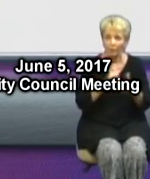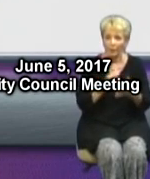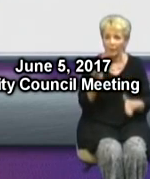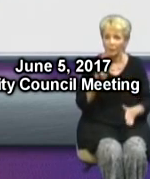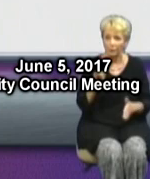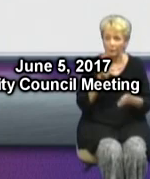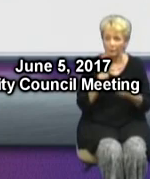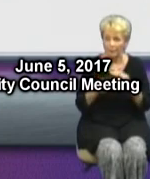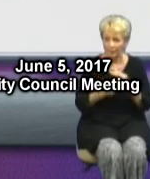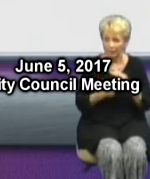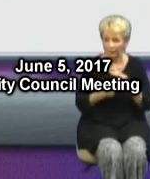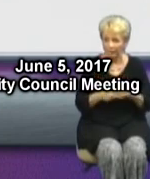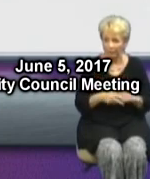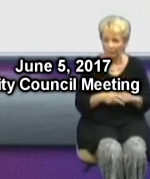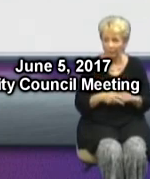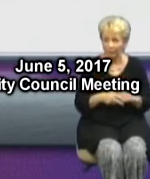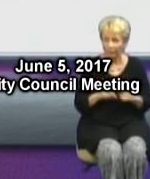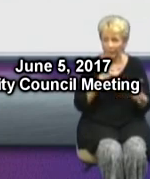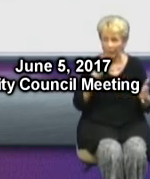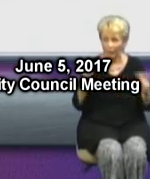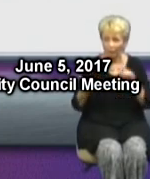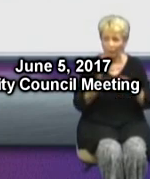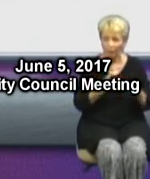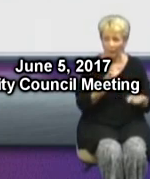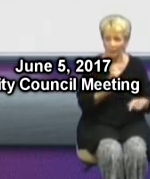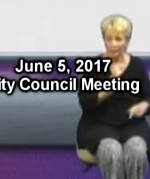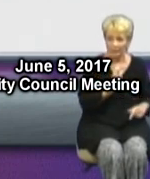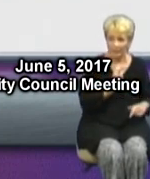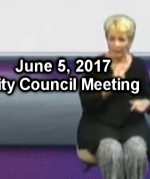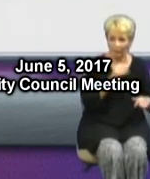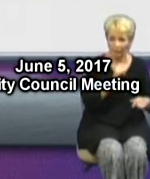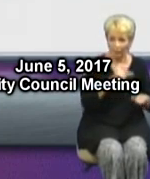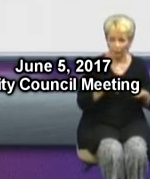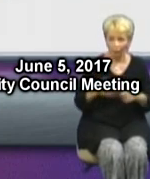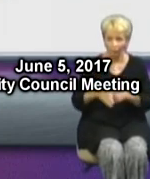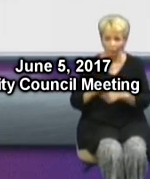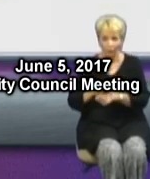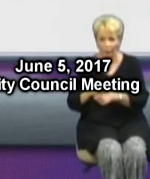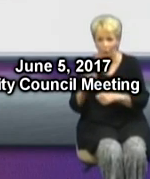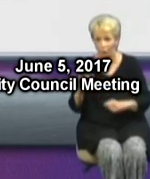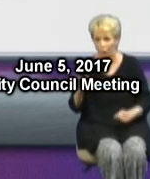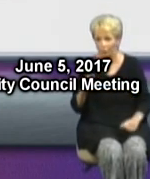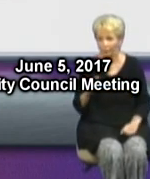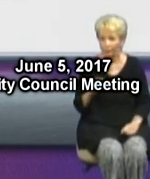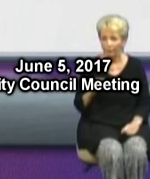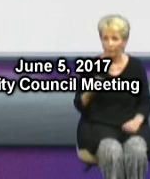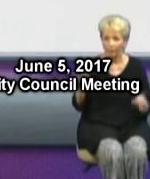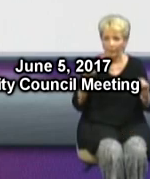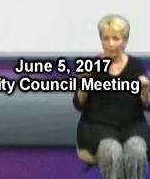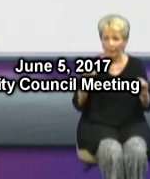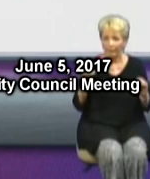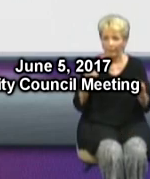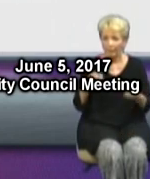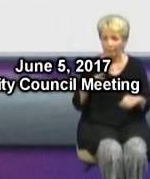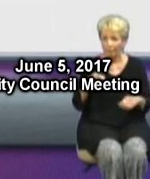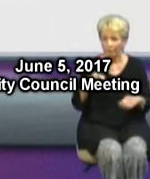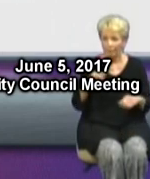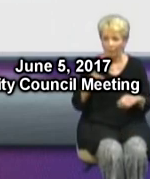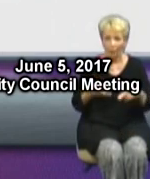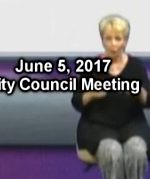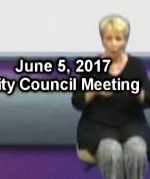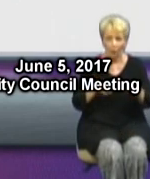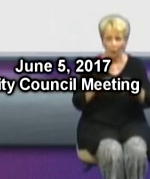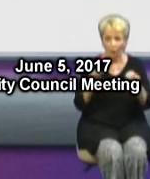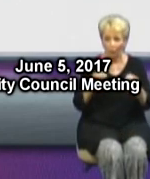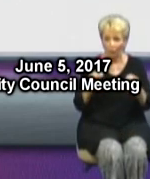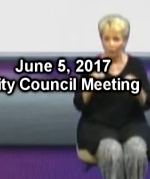insurance savings from converting from being self-insured to being fully insured. There is no COLA increase included in here